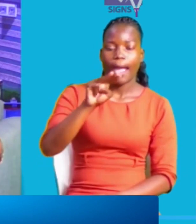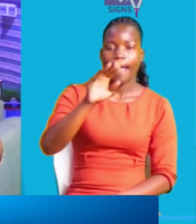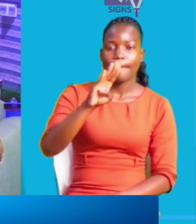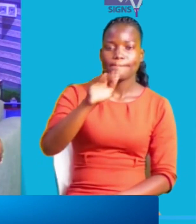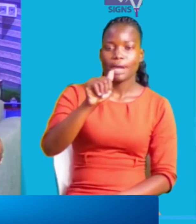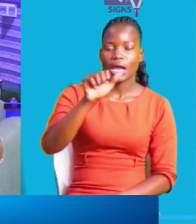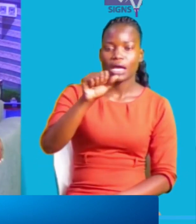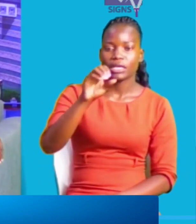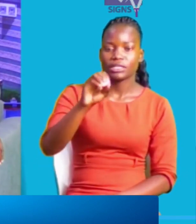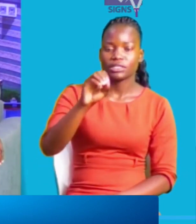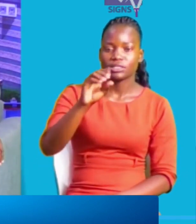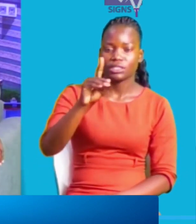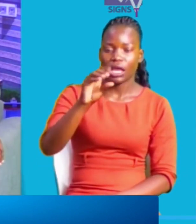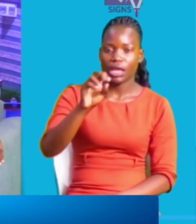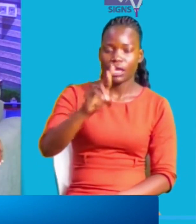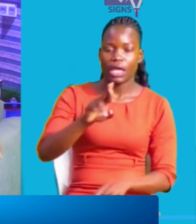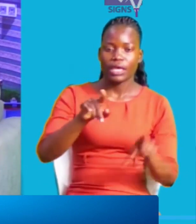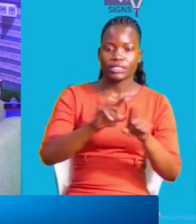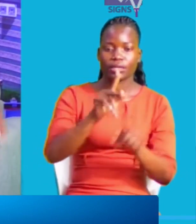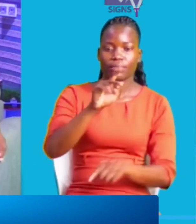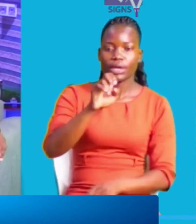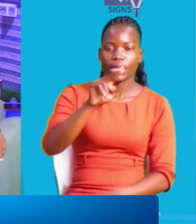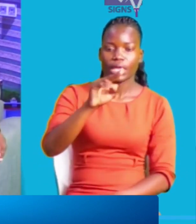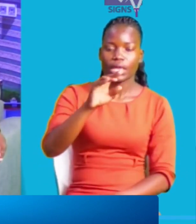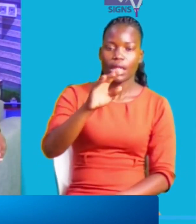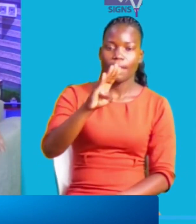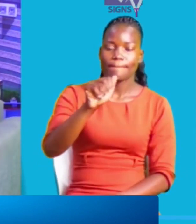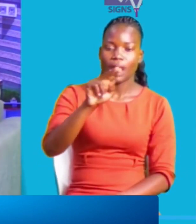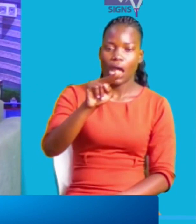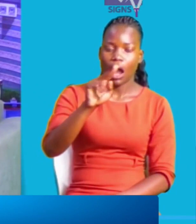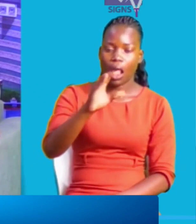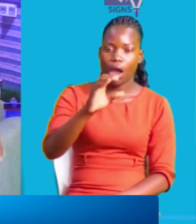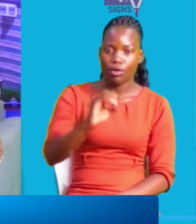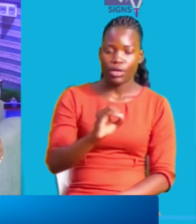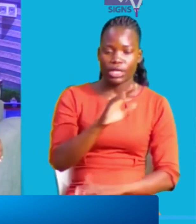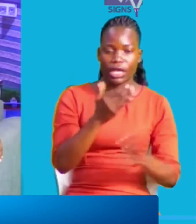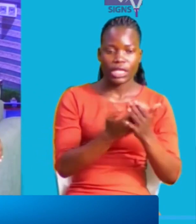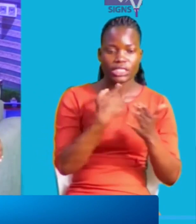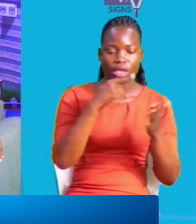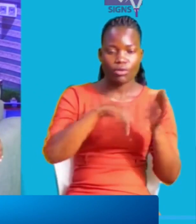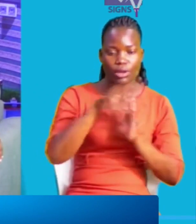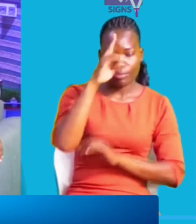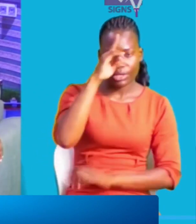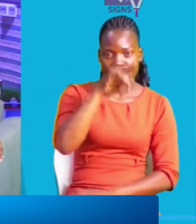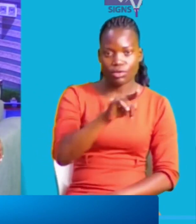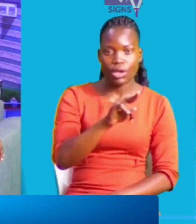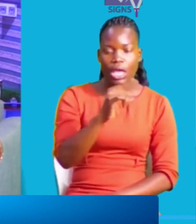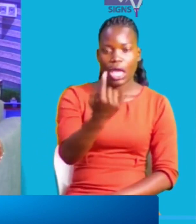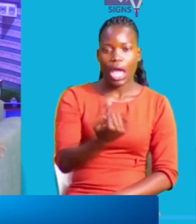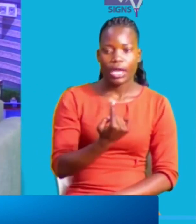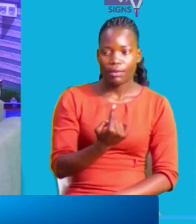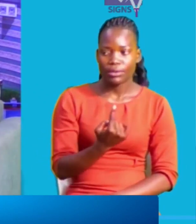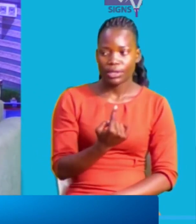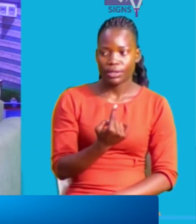ambassador Ken Banko hizo area. Yeah. Utapata nikifika, wasa yule ni yule askari huwa anakuja hapa